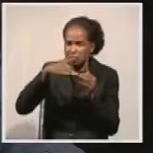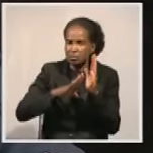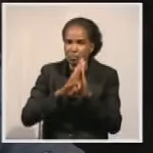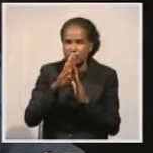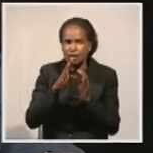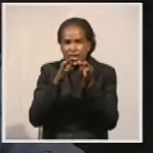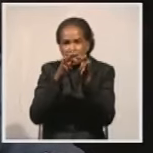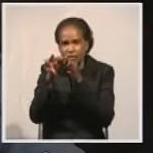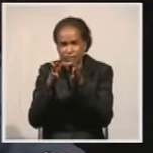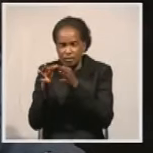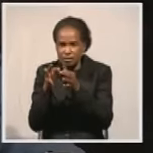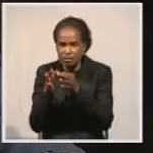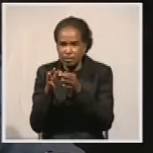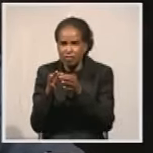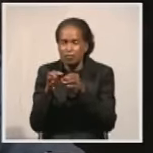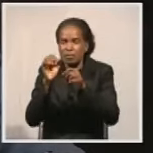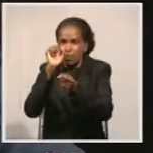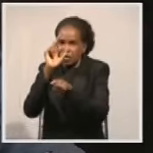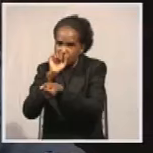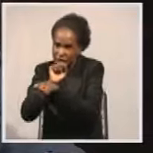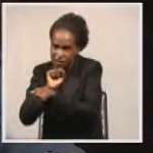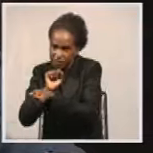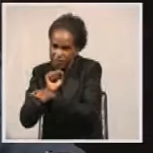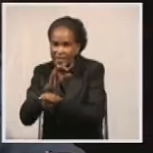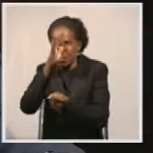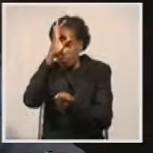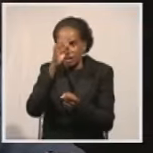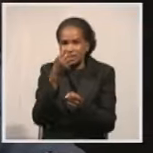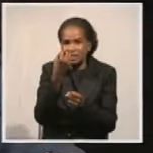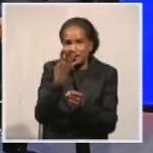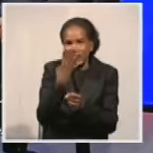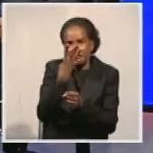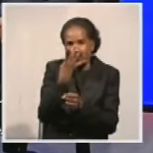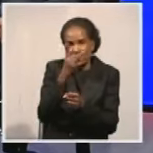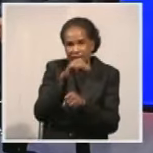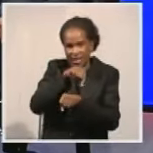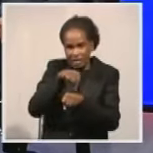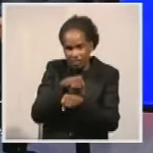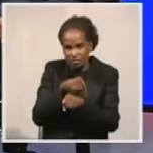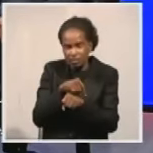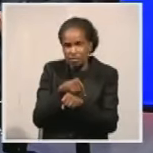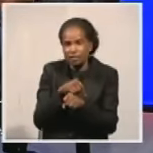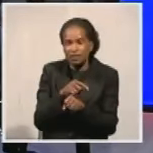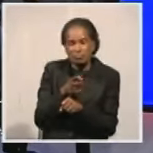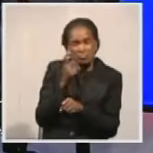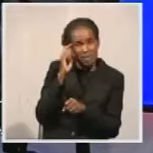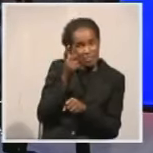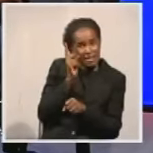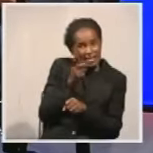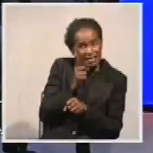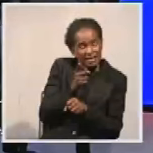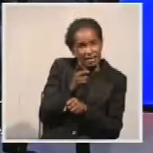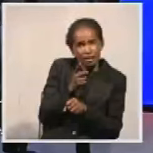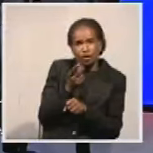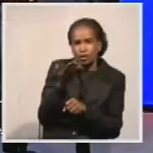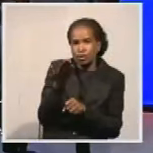the detention of somebody when they get arrested, where the police is only given 48 hours if they have a reasonable suspicion to you know, summon